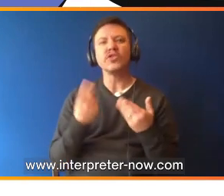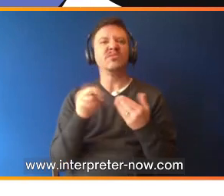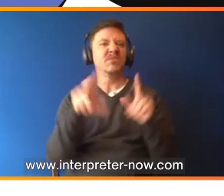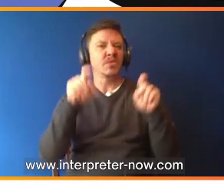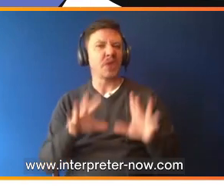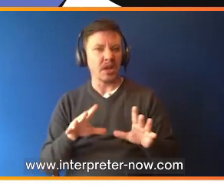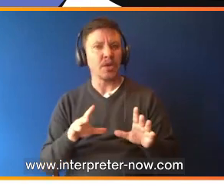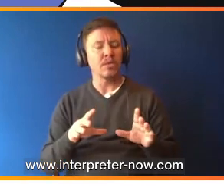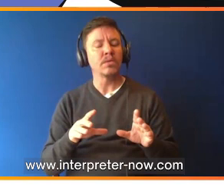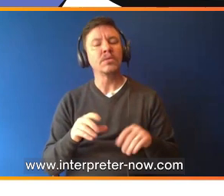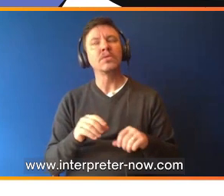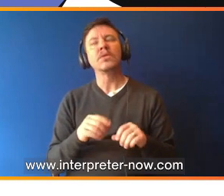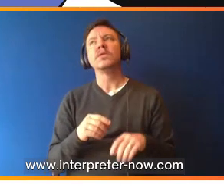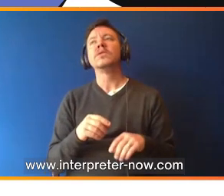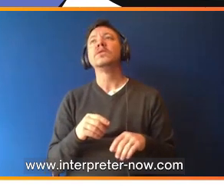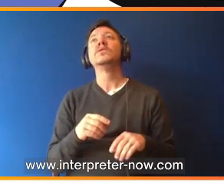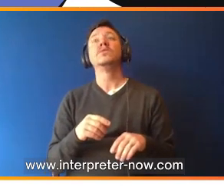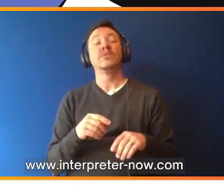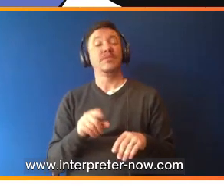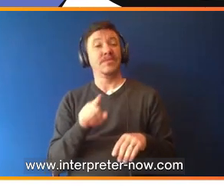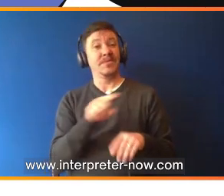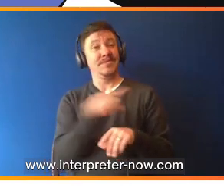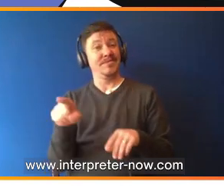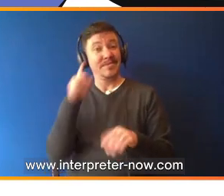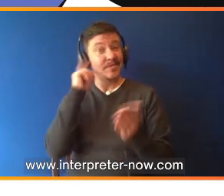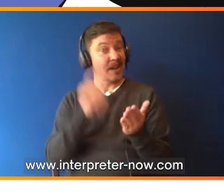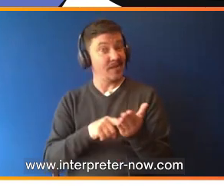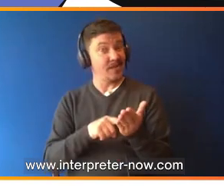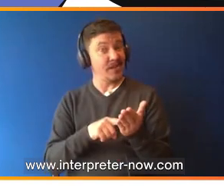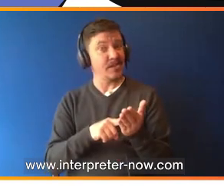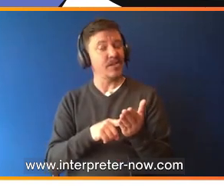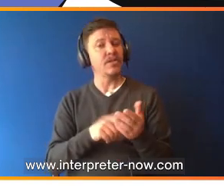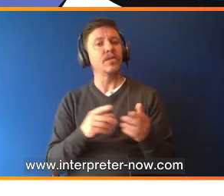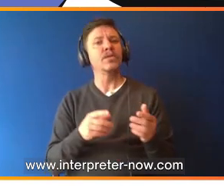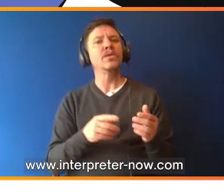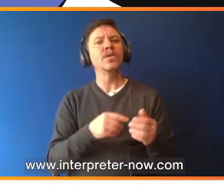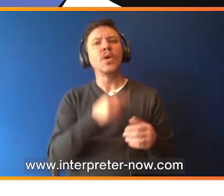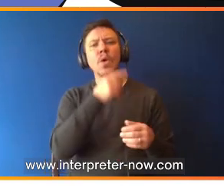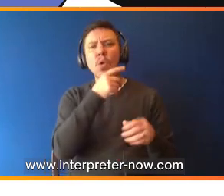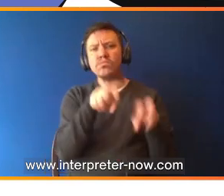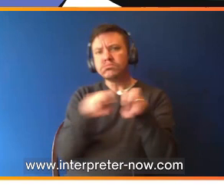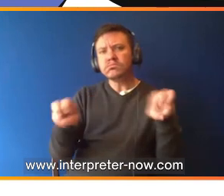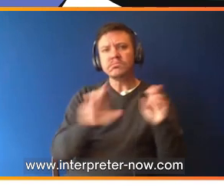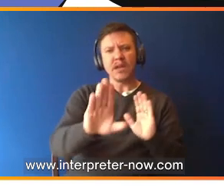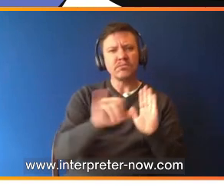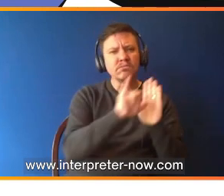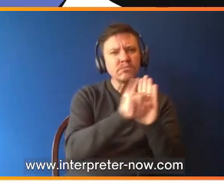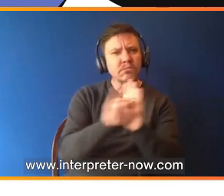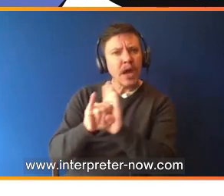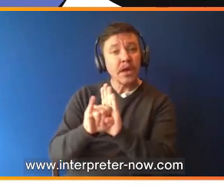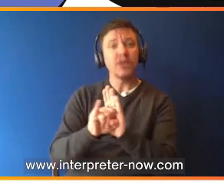a research panel. So people who are part of user research that you're doing or user testing, and being able